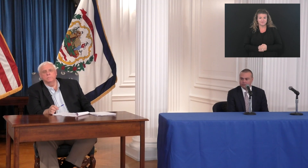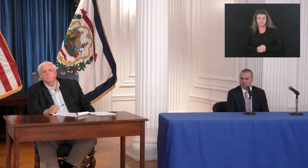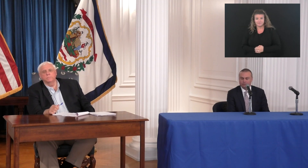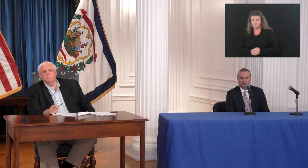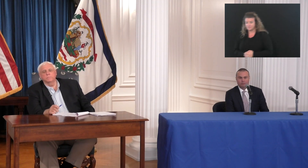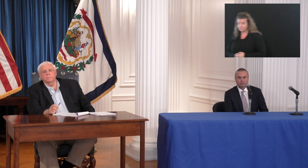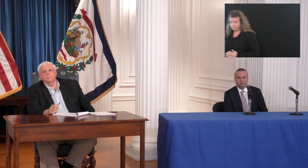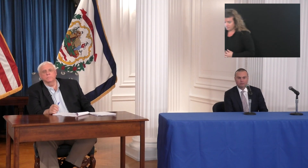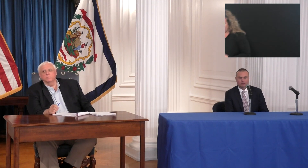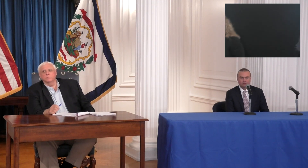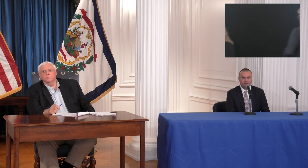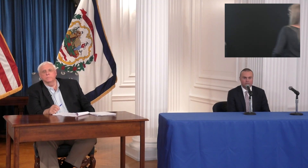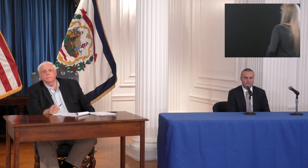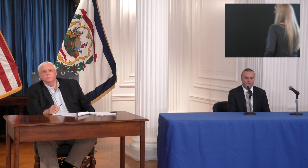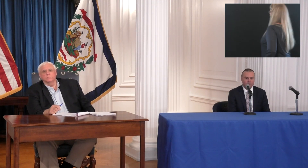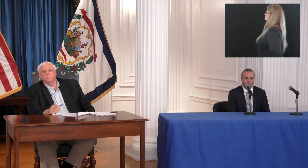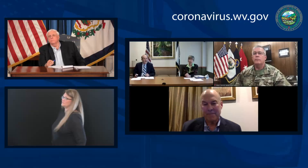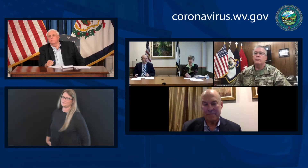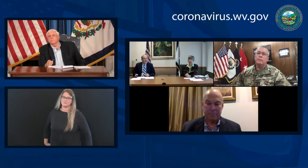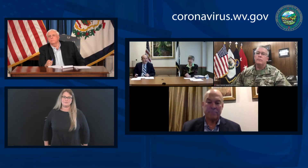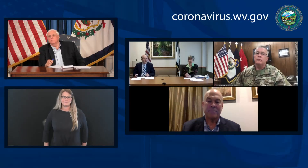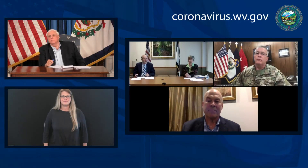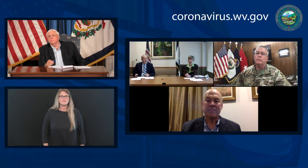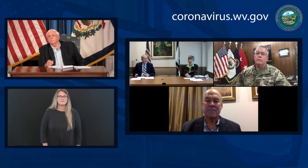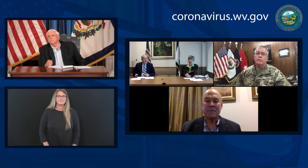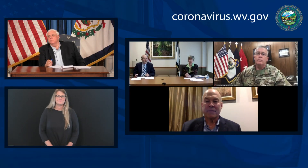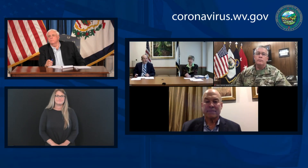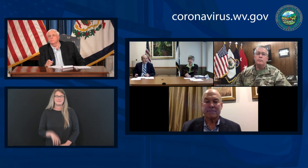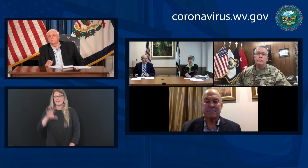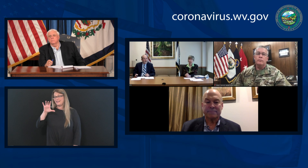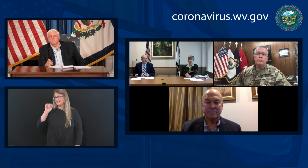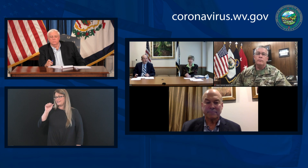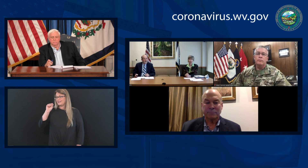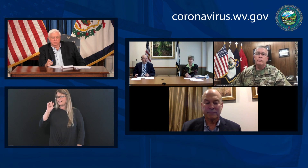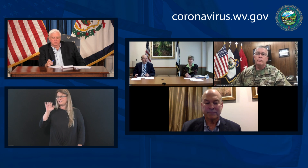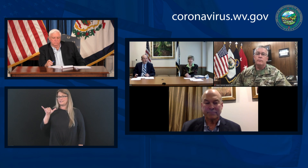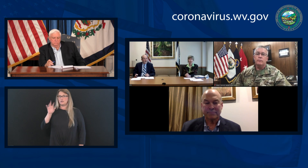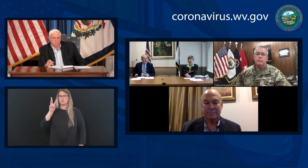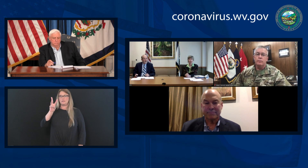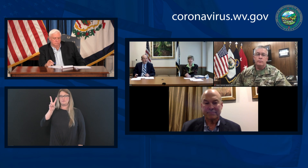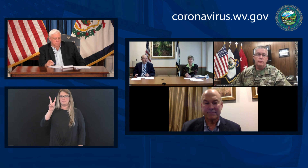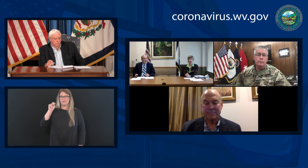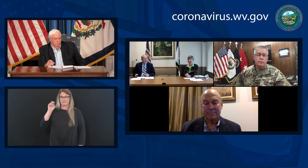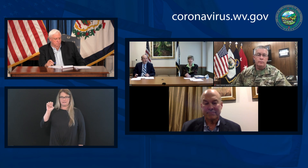Okay, thank you. Up next, let's go to Casey Gentile with WVNS.